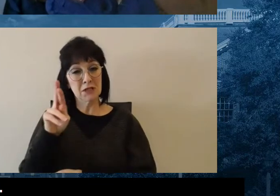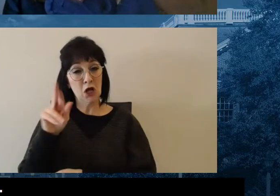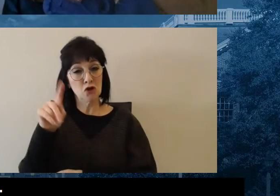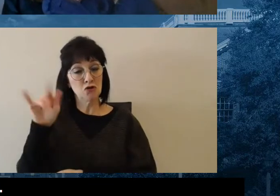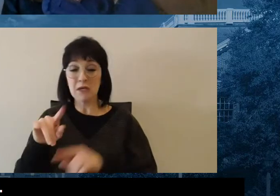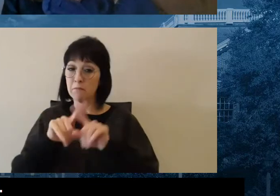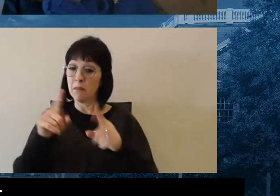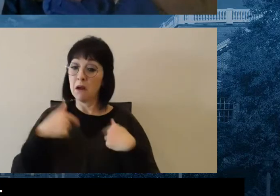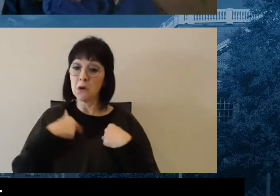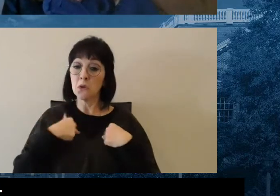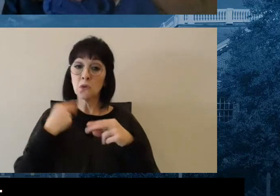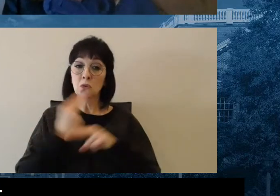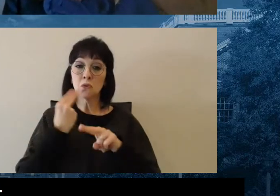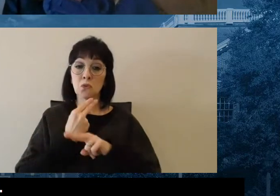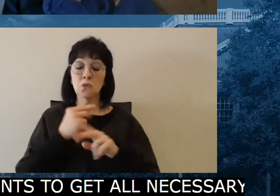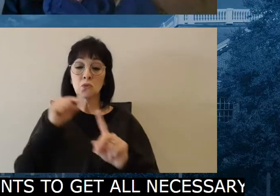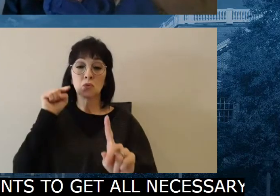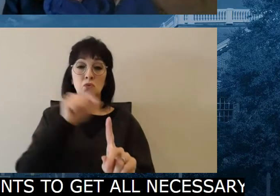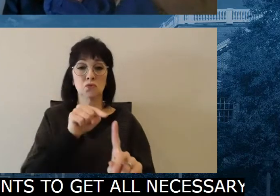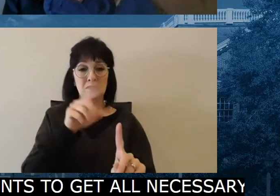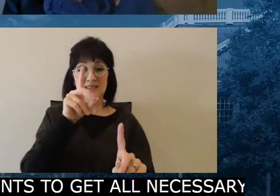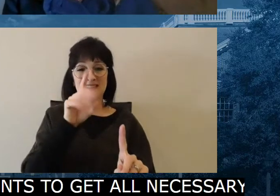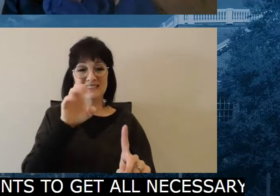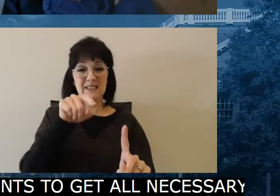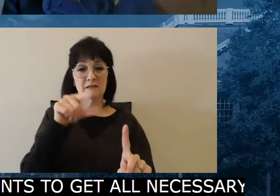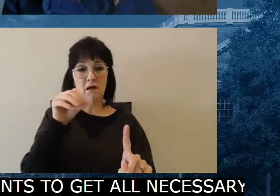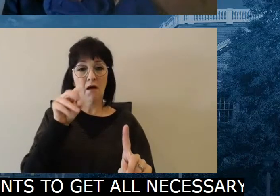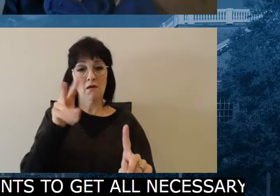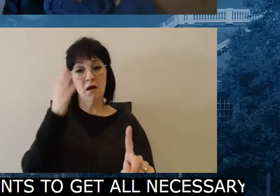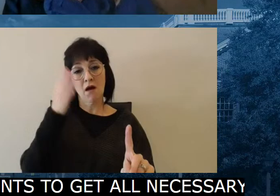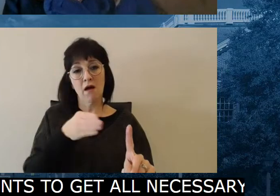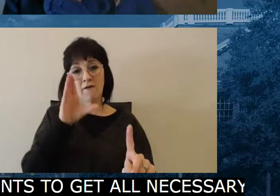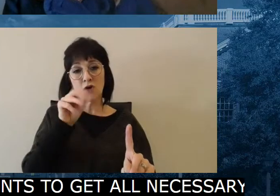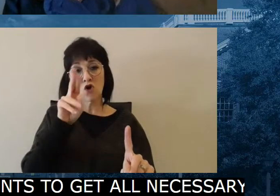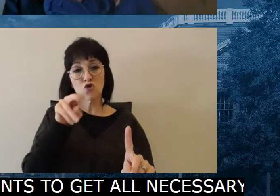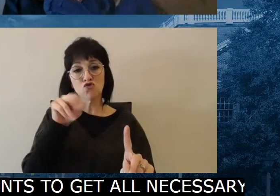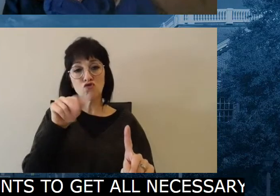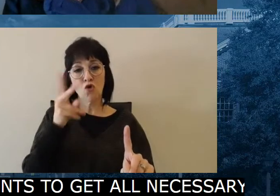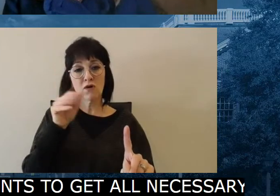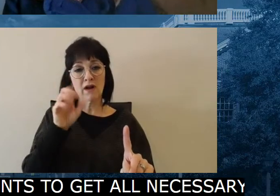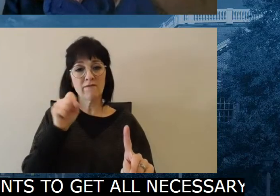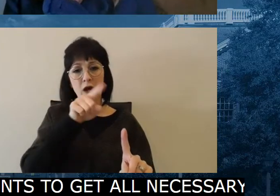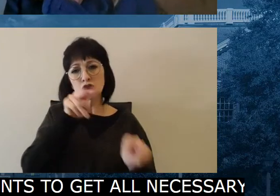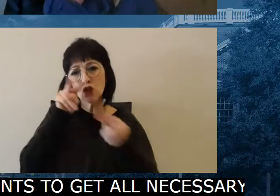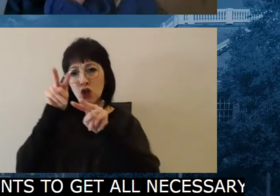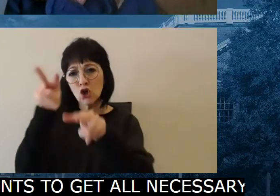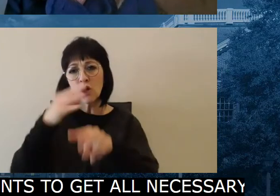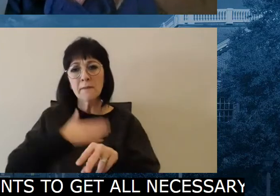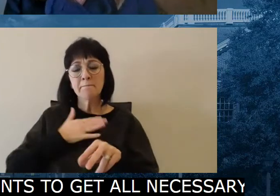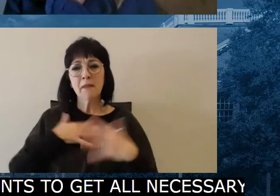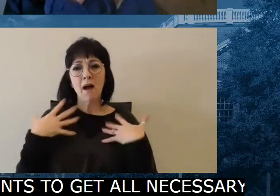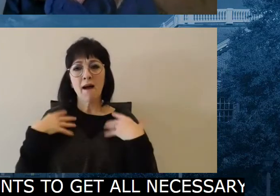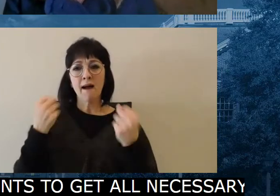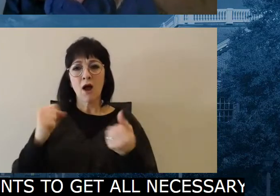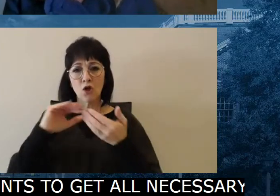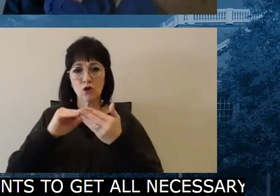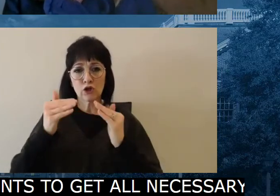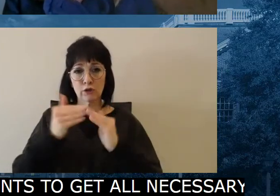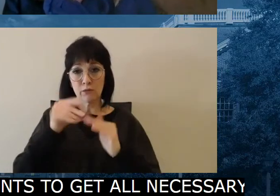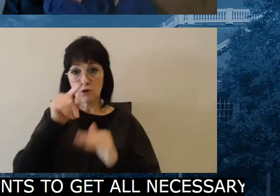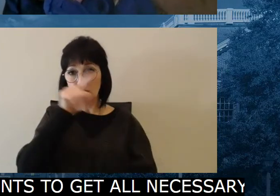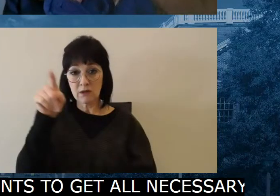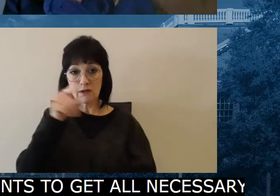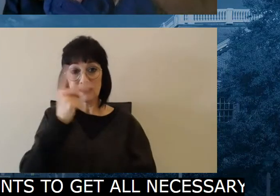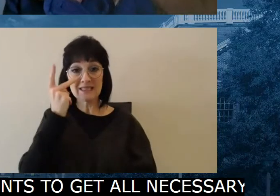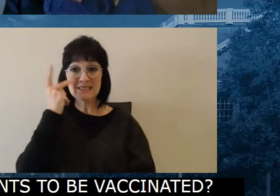de.gov/coronavirus. Go from there to the My Healthy Community, check out the data first. And then at the top of the page, there's a